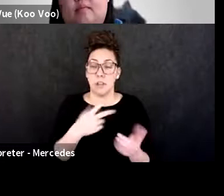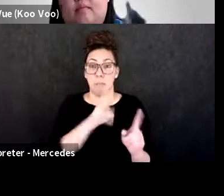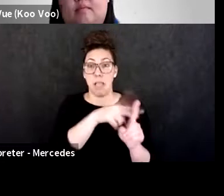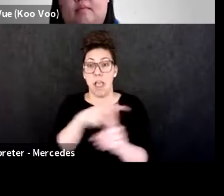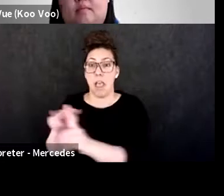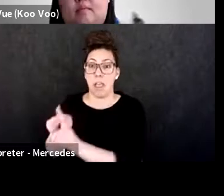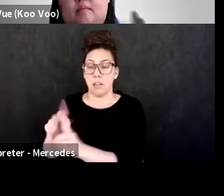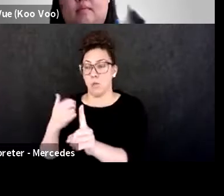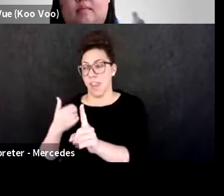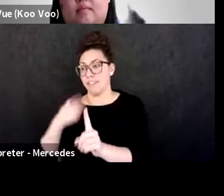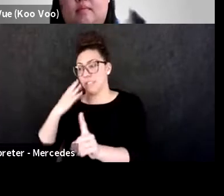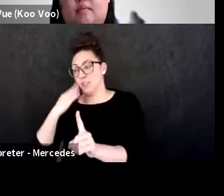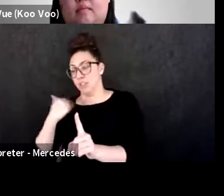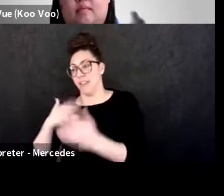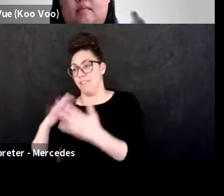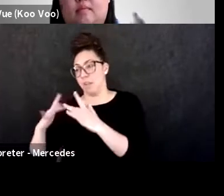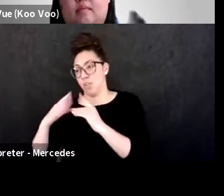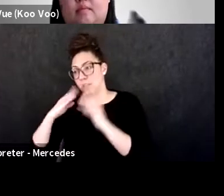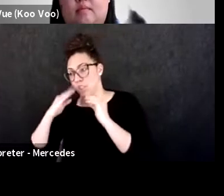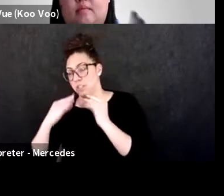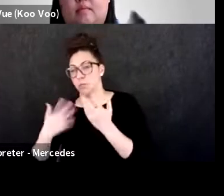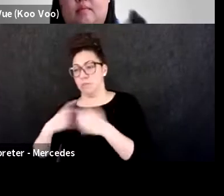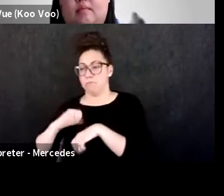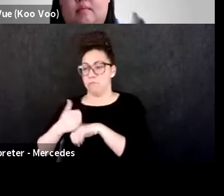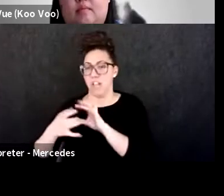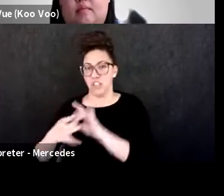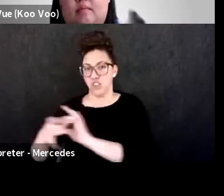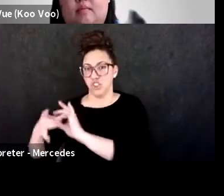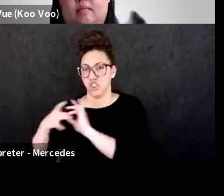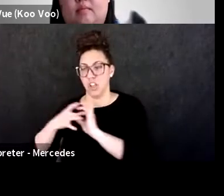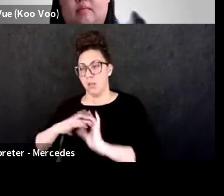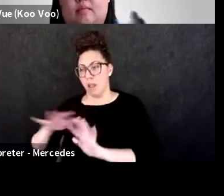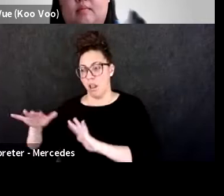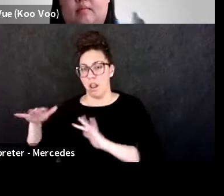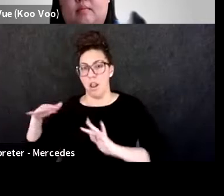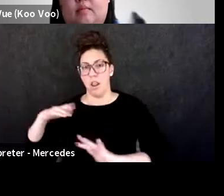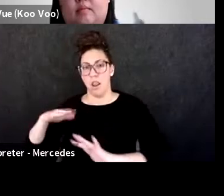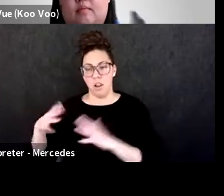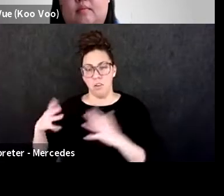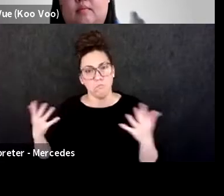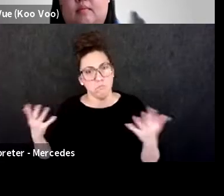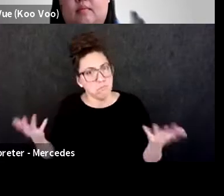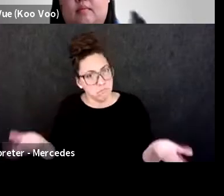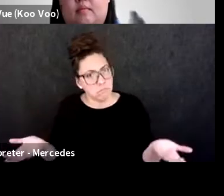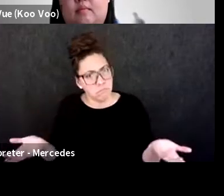to network and establish good rapport and things like that. Also